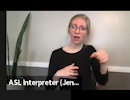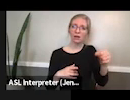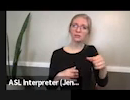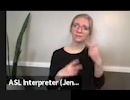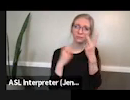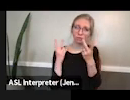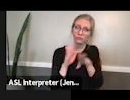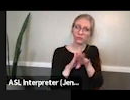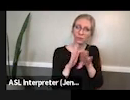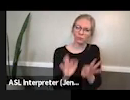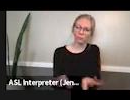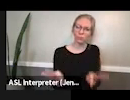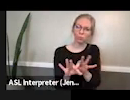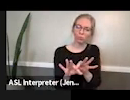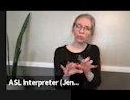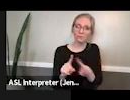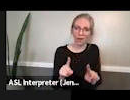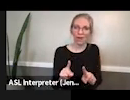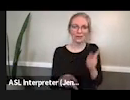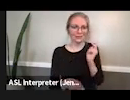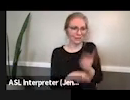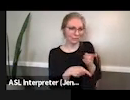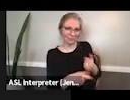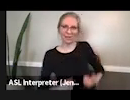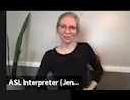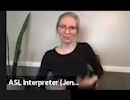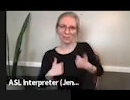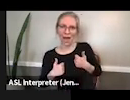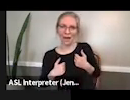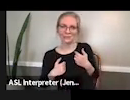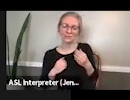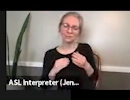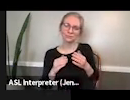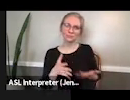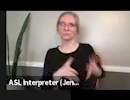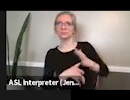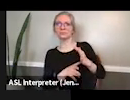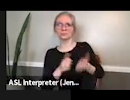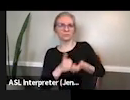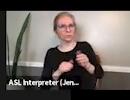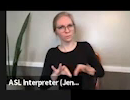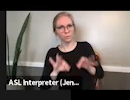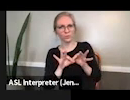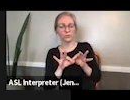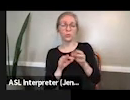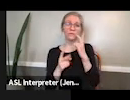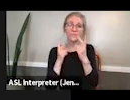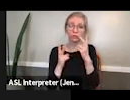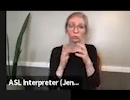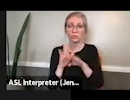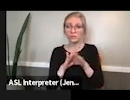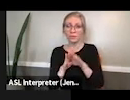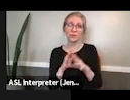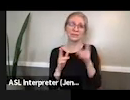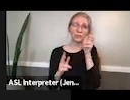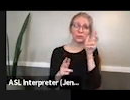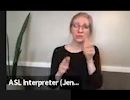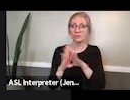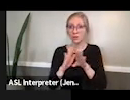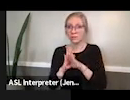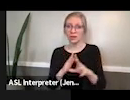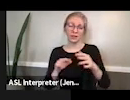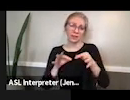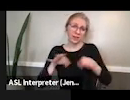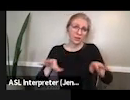but keeping the baby alive is more important. And so, visual development, hearing development, language development,